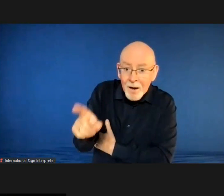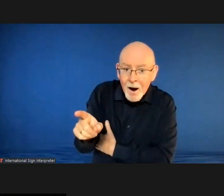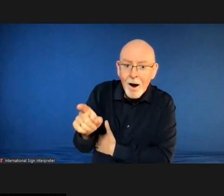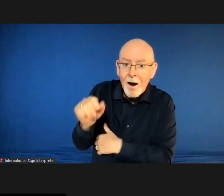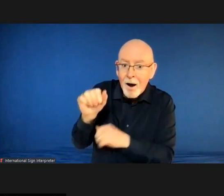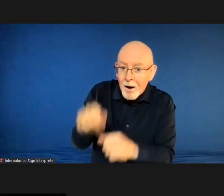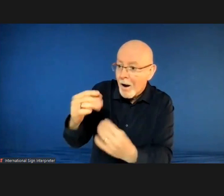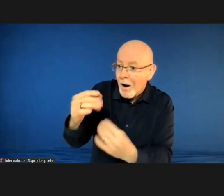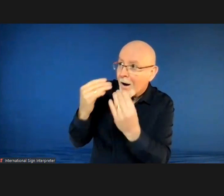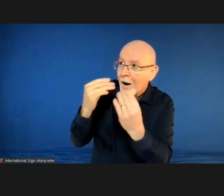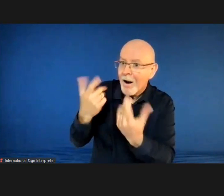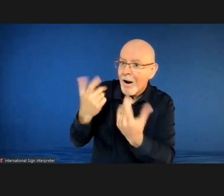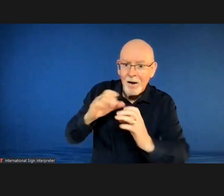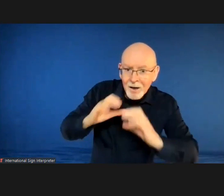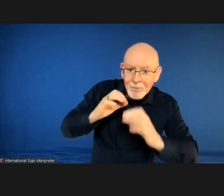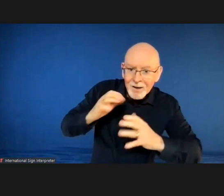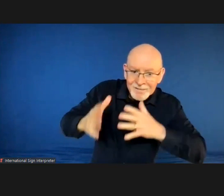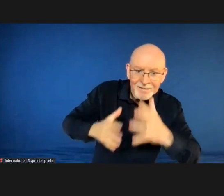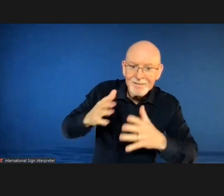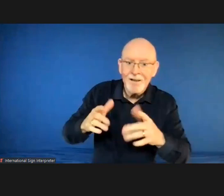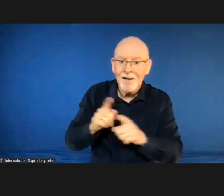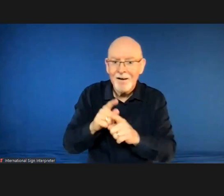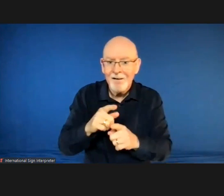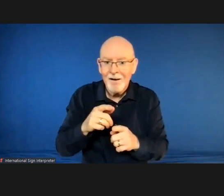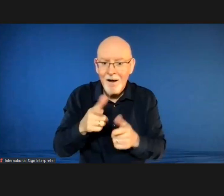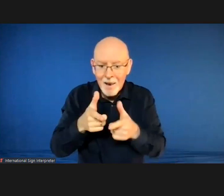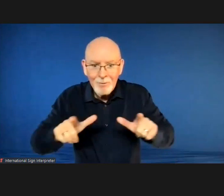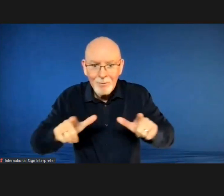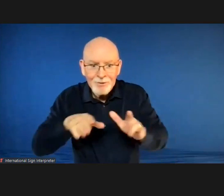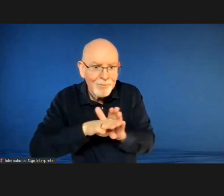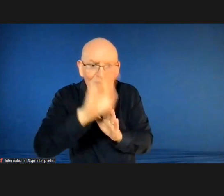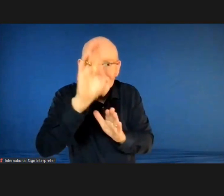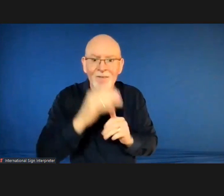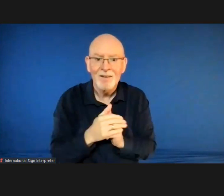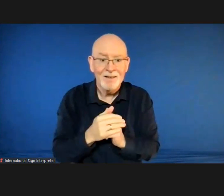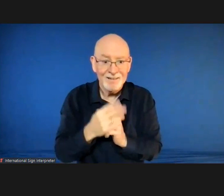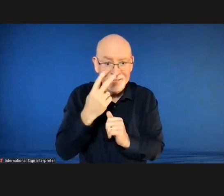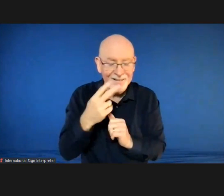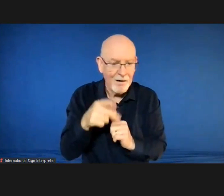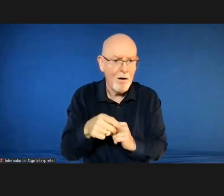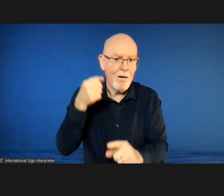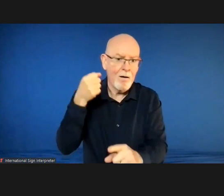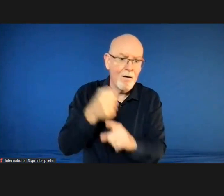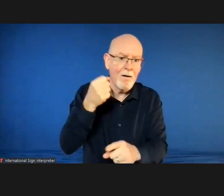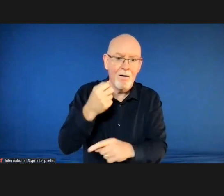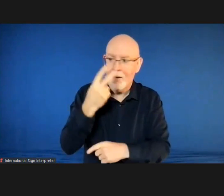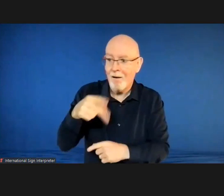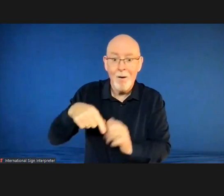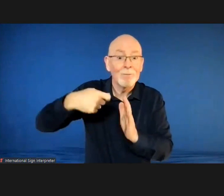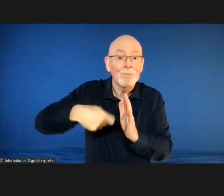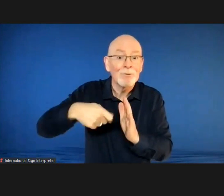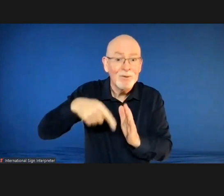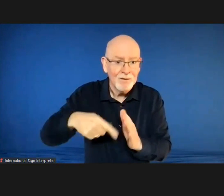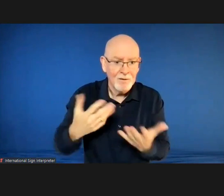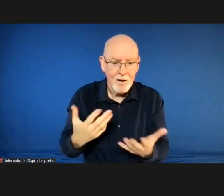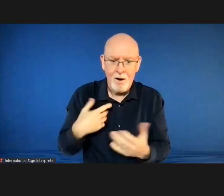So the biggest impacts that we saw from this project is that there was improved language and communication